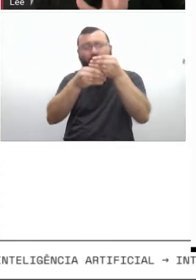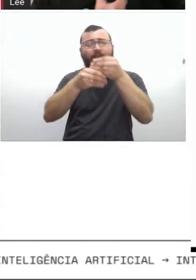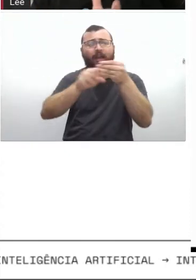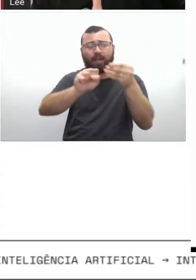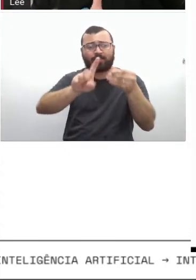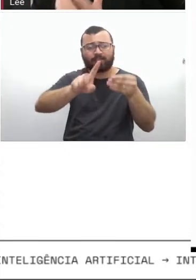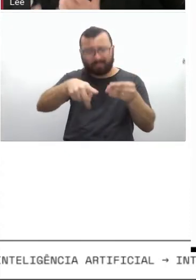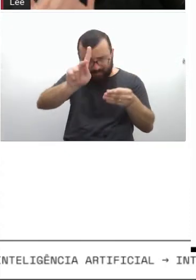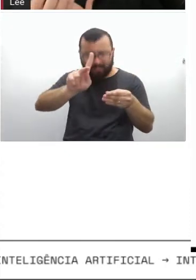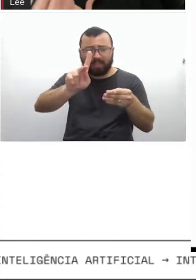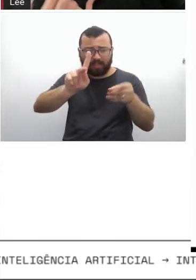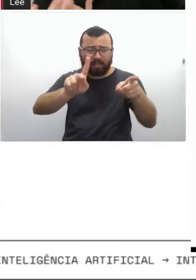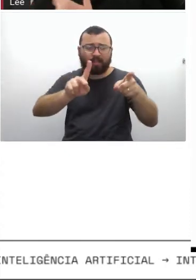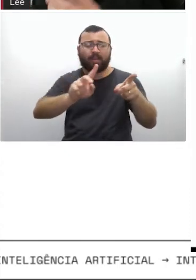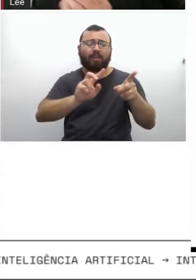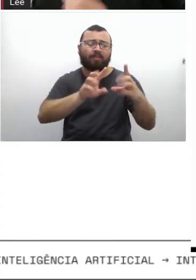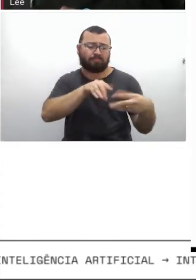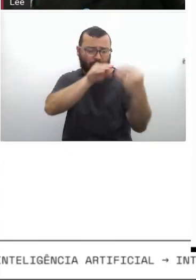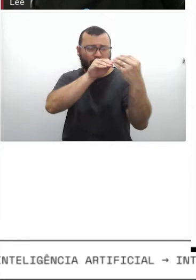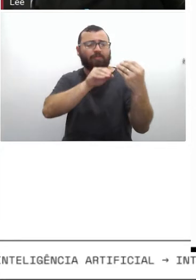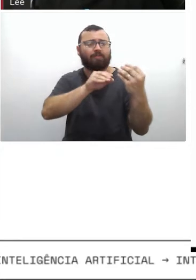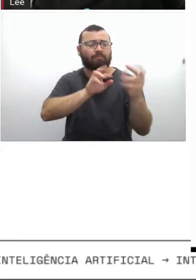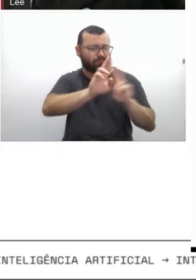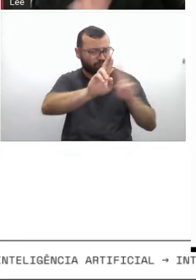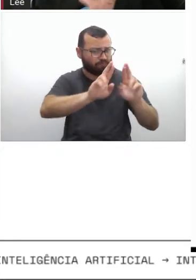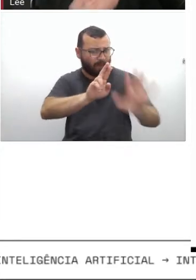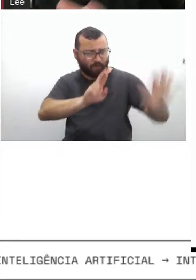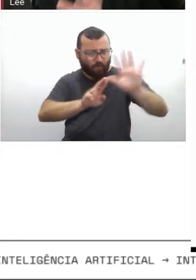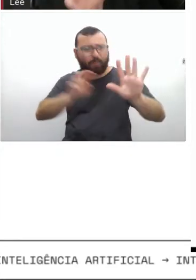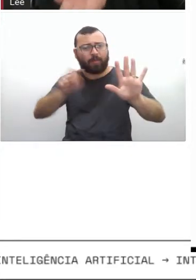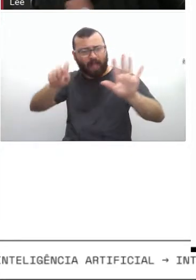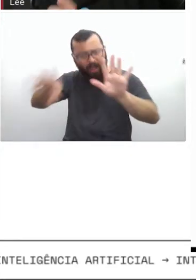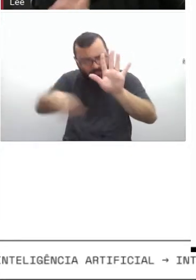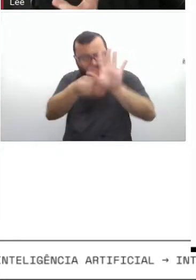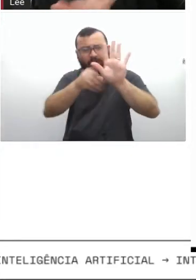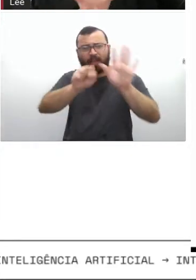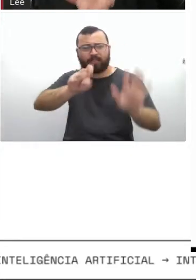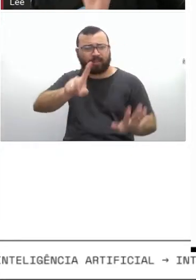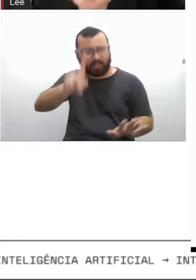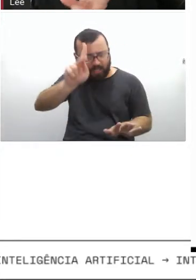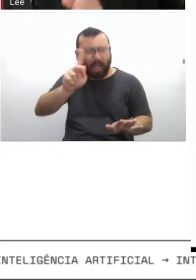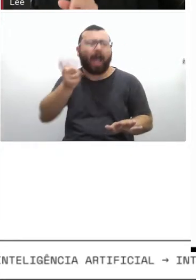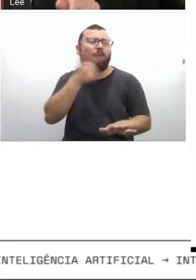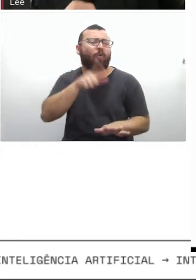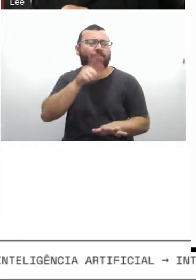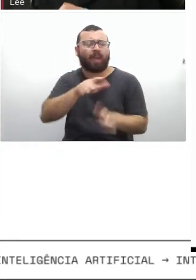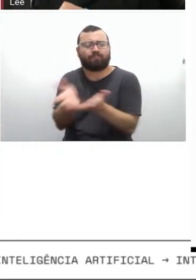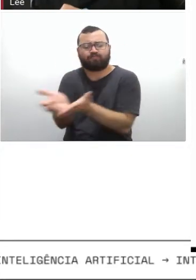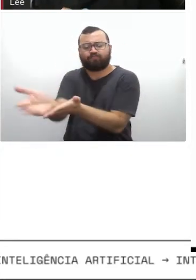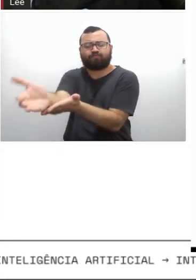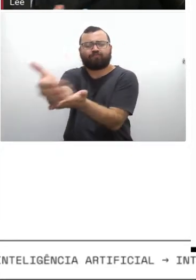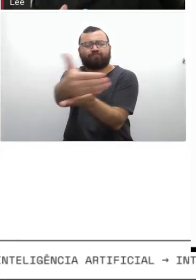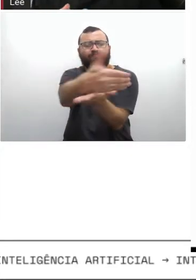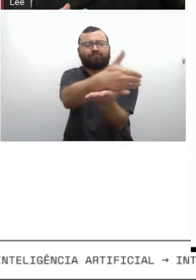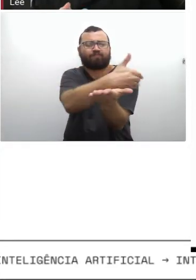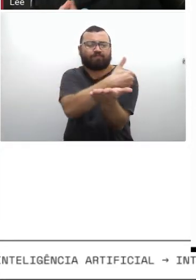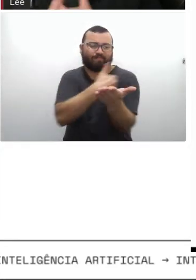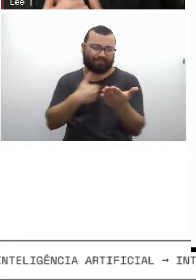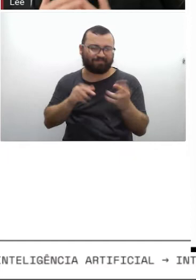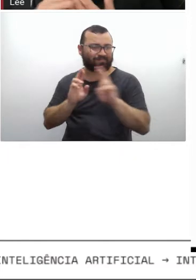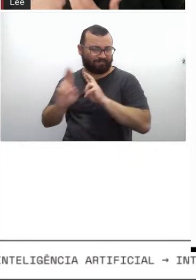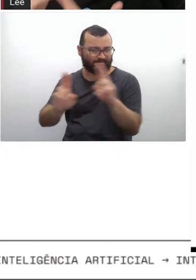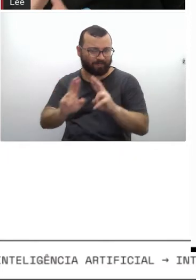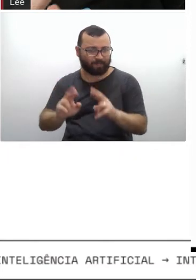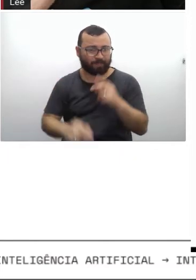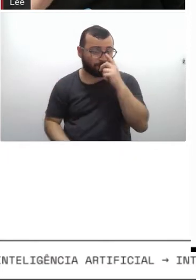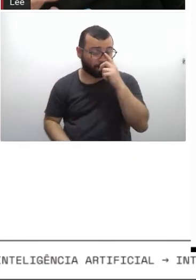chatbot platform, whether that's a web chatbot or voice, and you can collect every message with the session ID. And what I